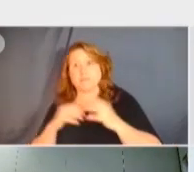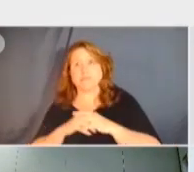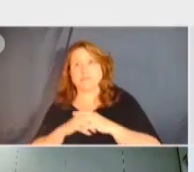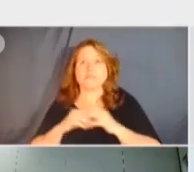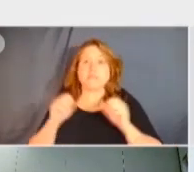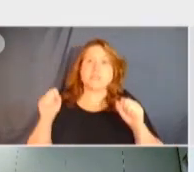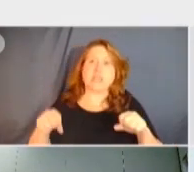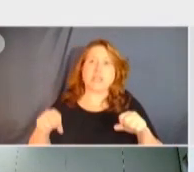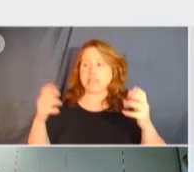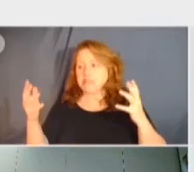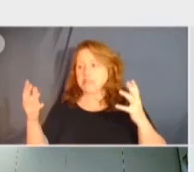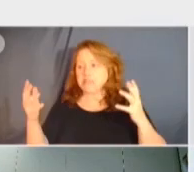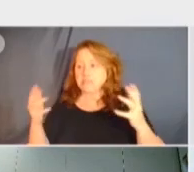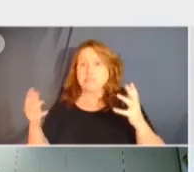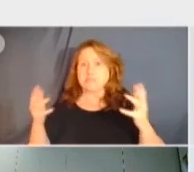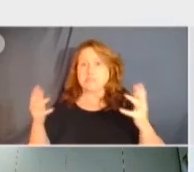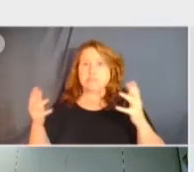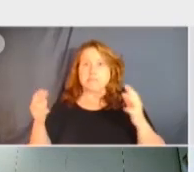Okay.